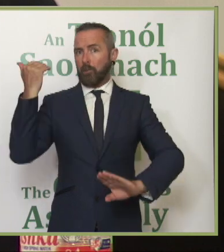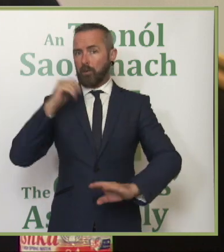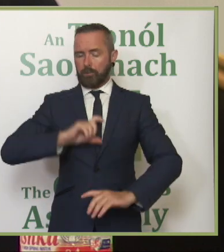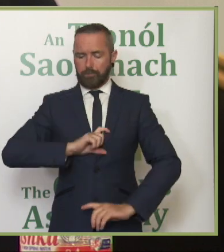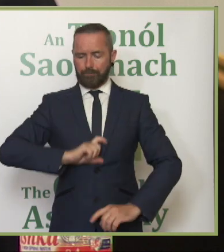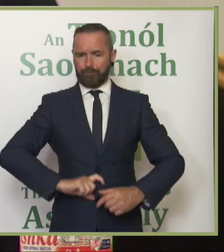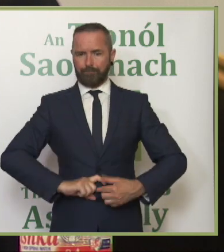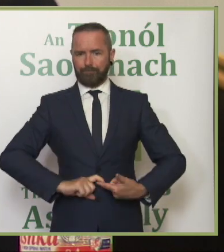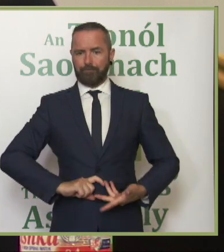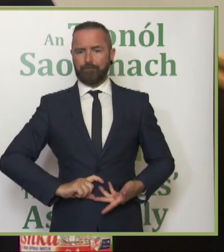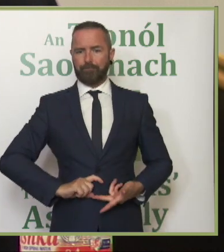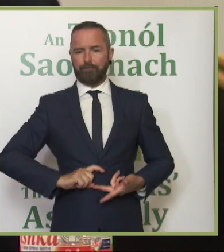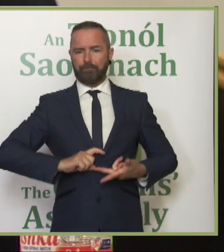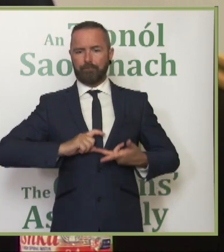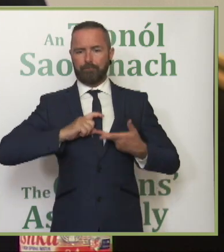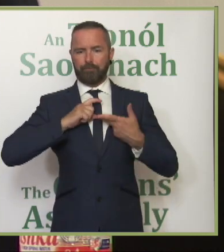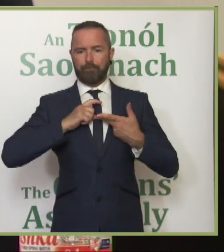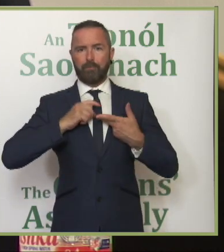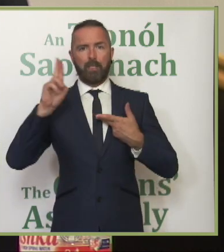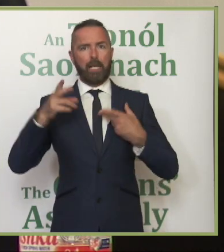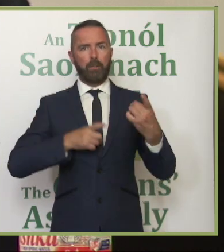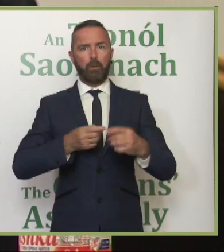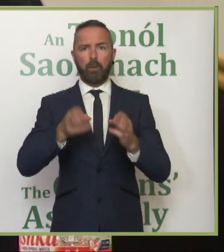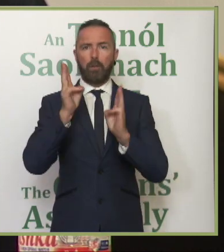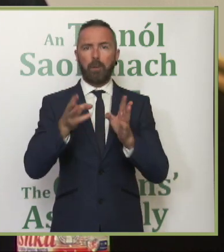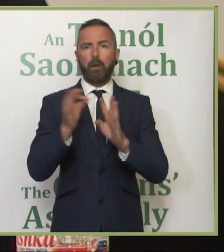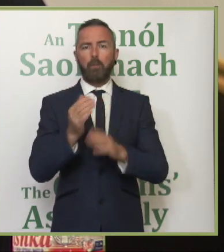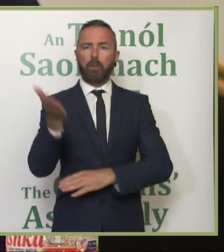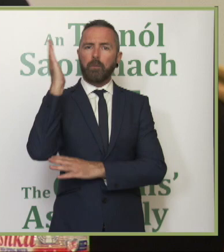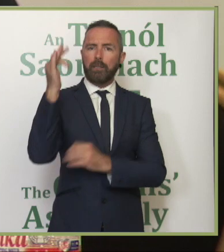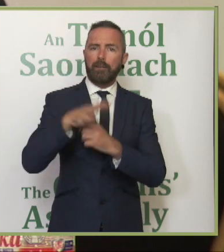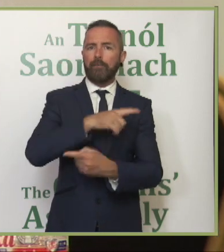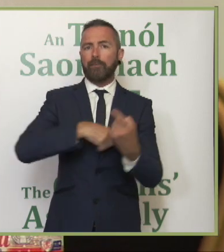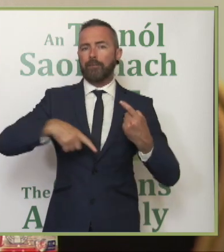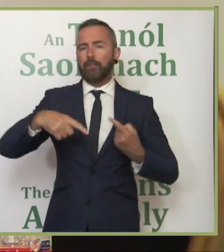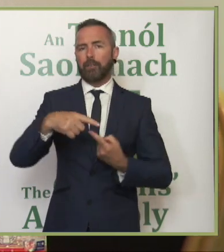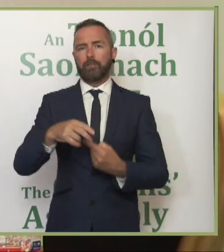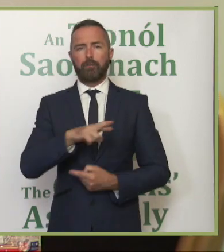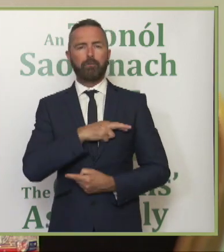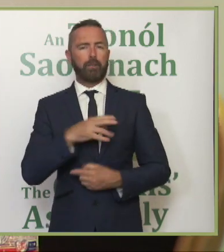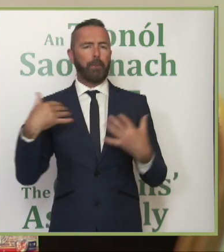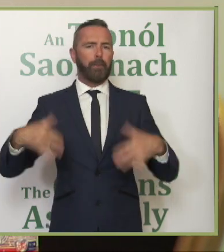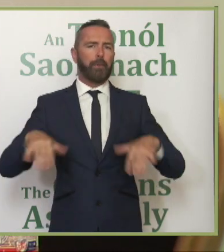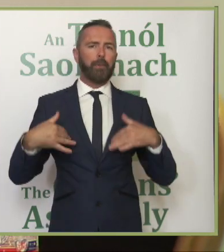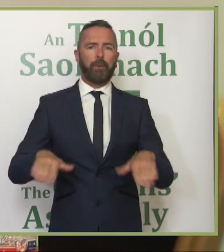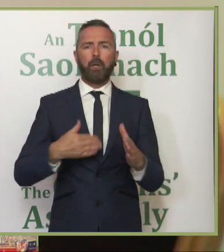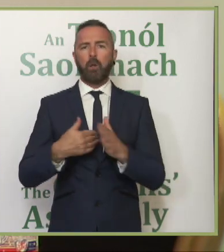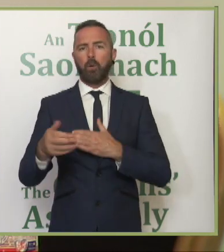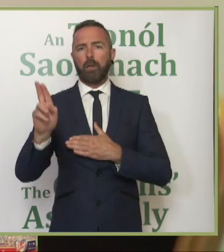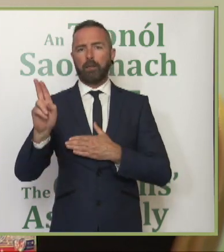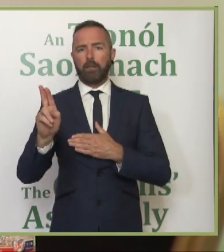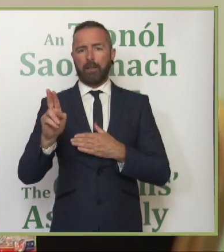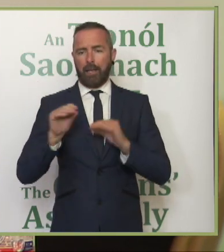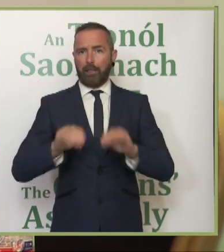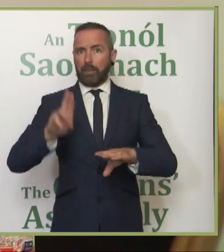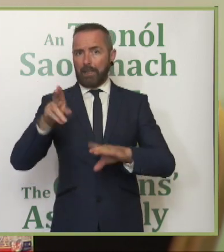self-esteem could stand up and do a PowerPoint presentation for us. I mean, it's just quite incredible what education can do.